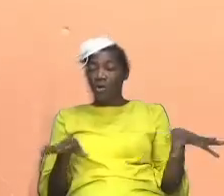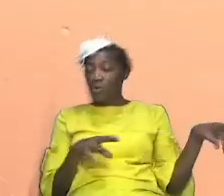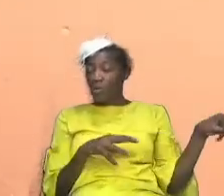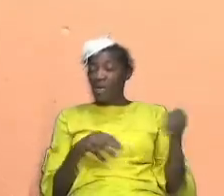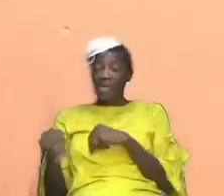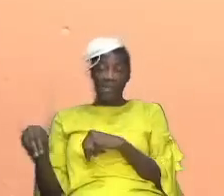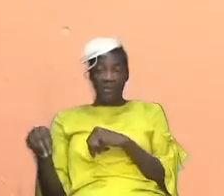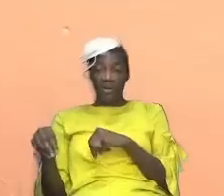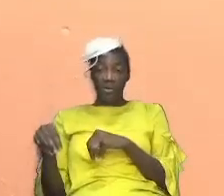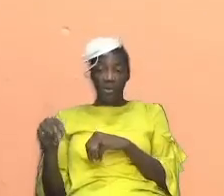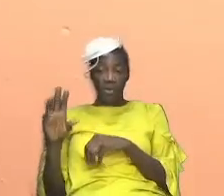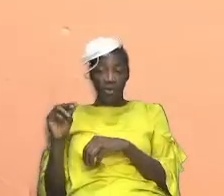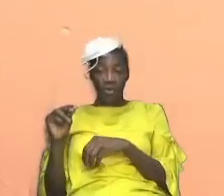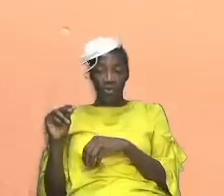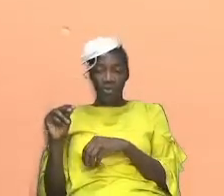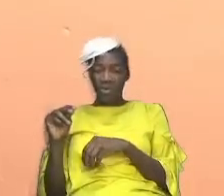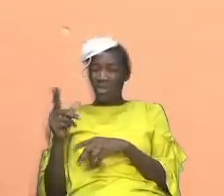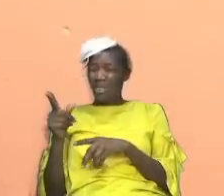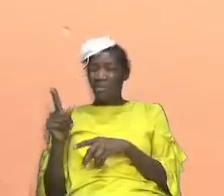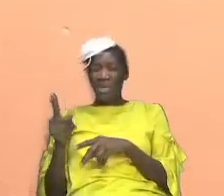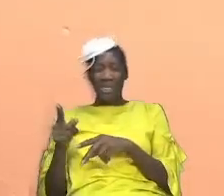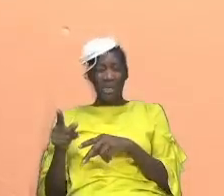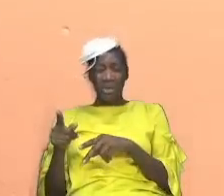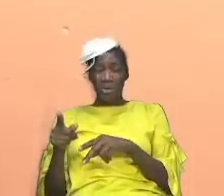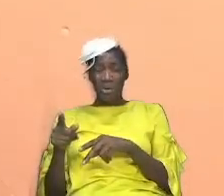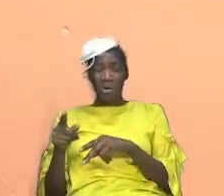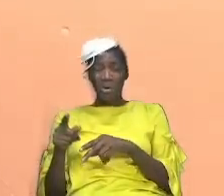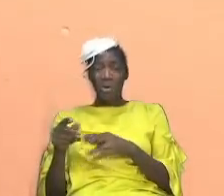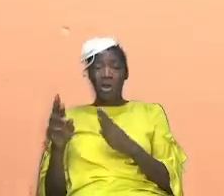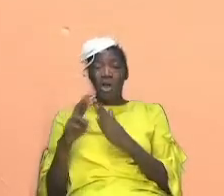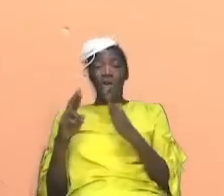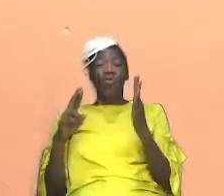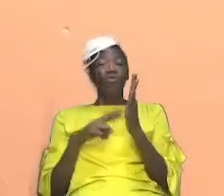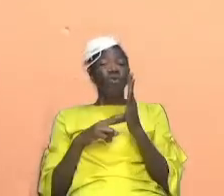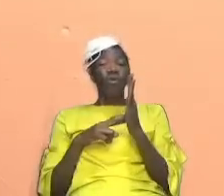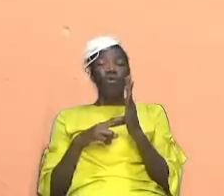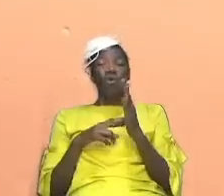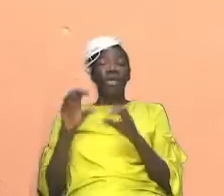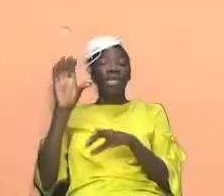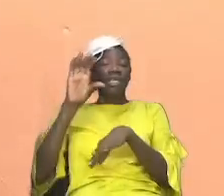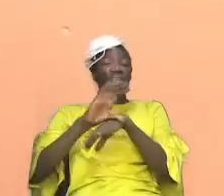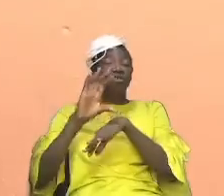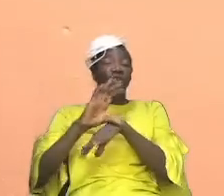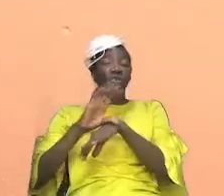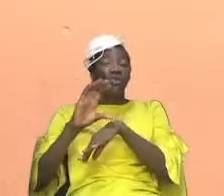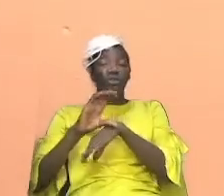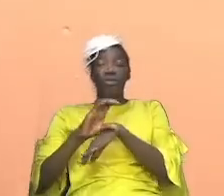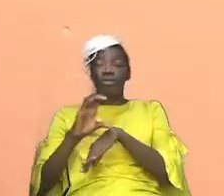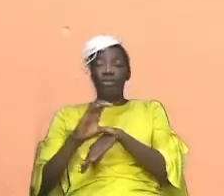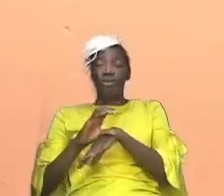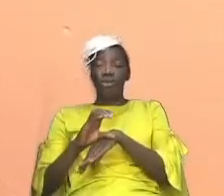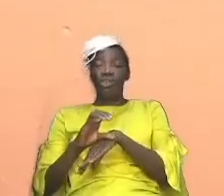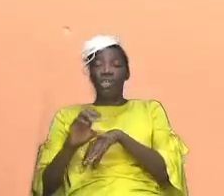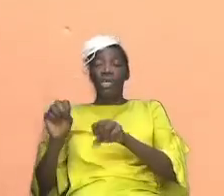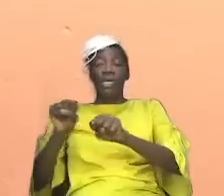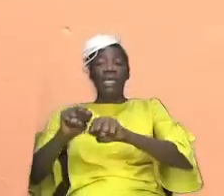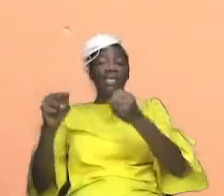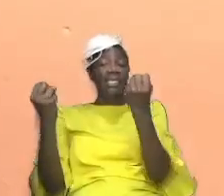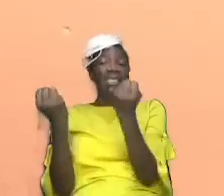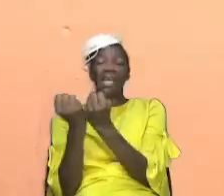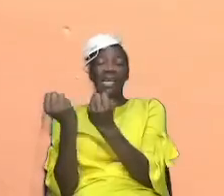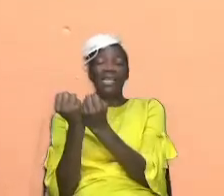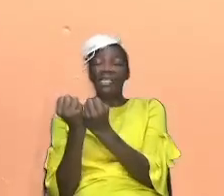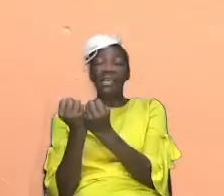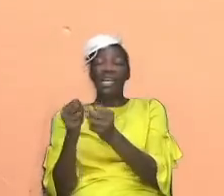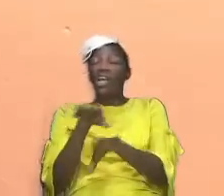doesn't matter our position in the church. It doesn't matter our status in the society. None of us that name the name of Jesus